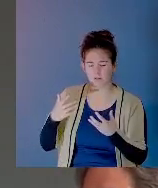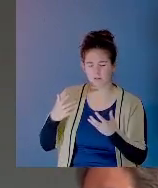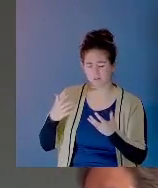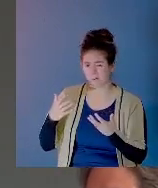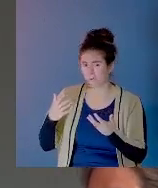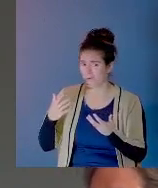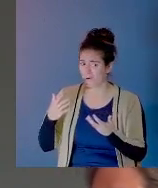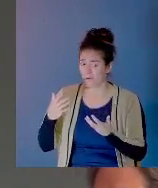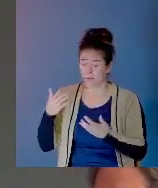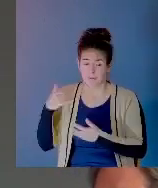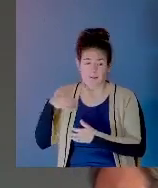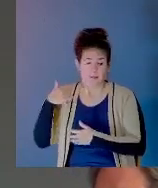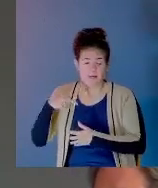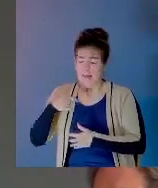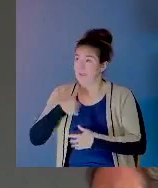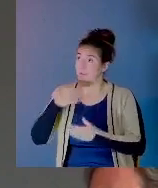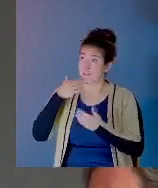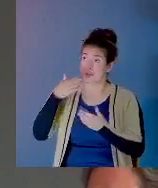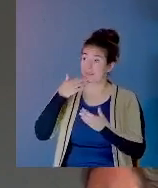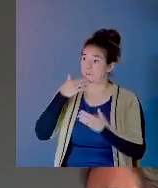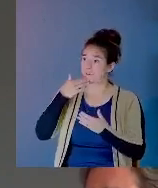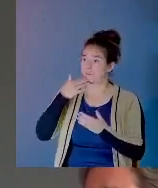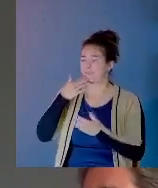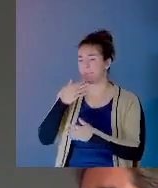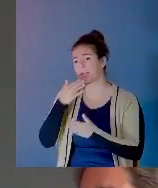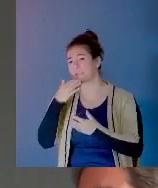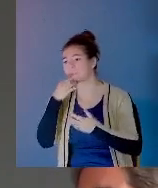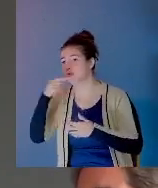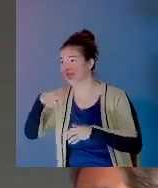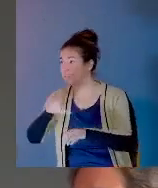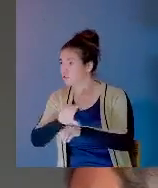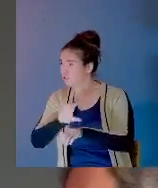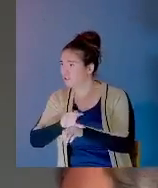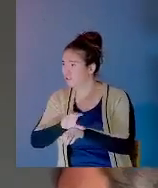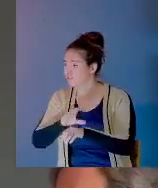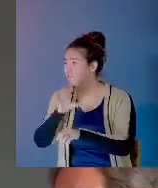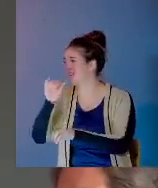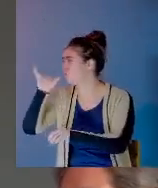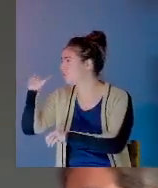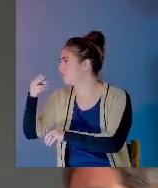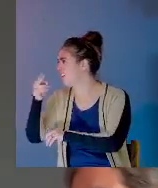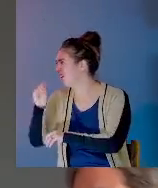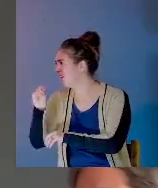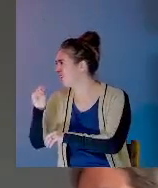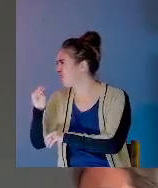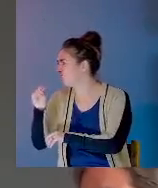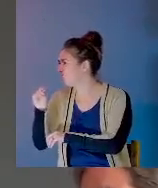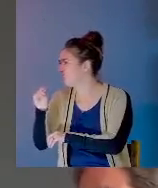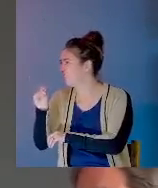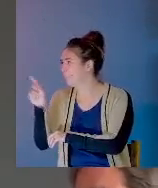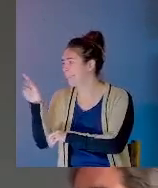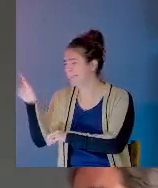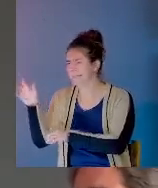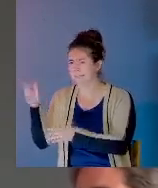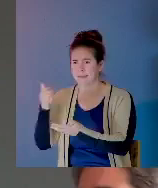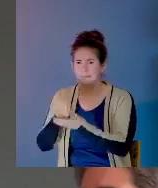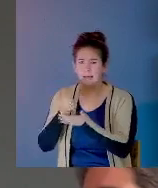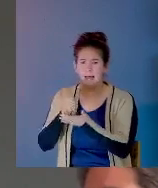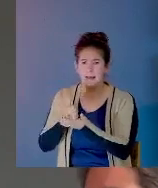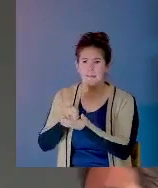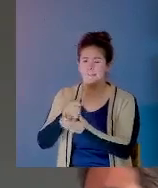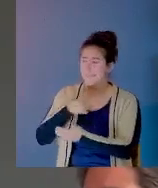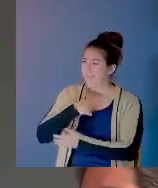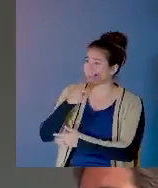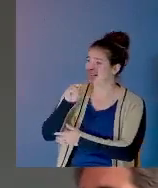so, so thankful. I'm thankful for this church. I'm thankful for Pastor John, especially. He's really helped Nick. Me and Nick have been together